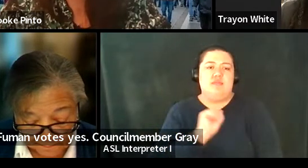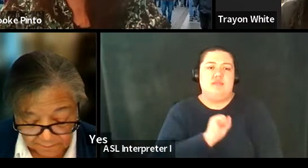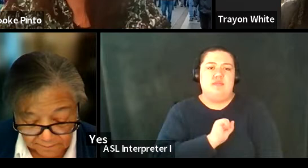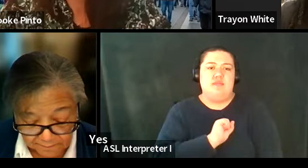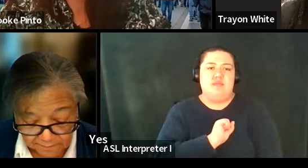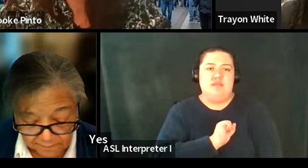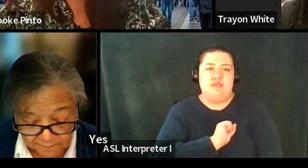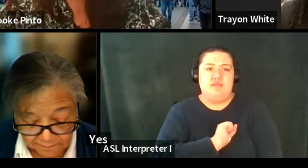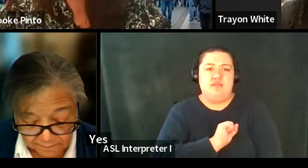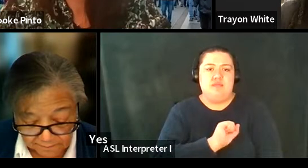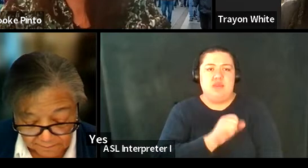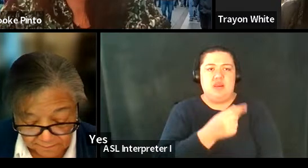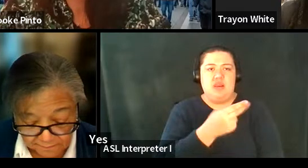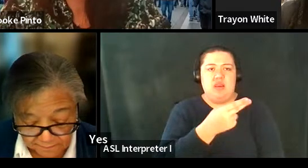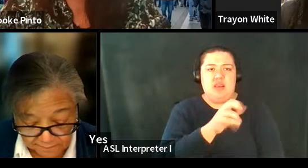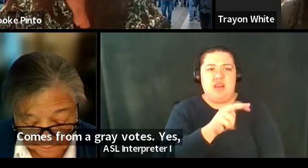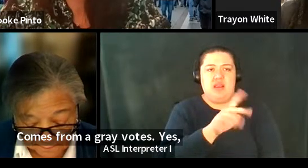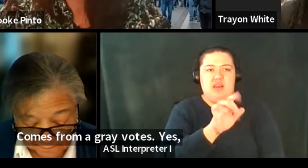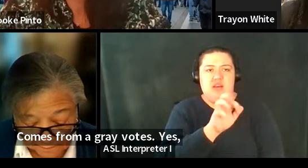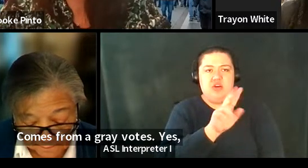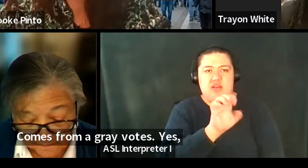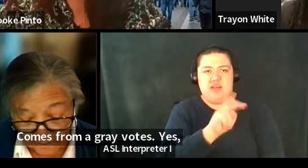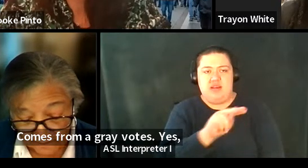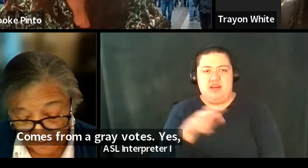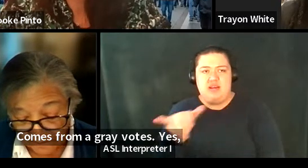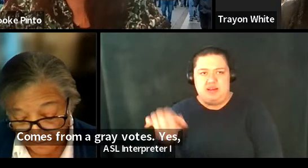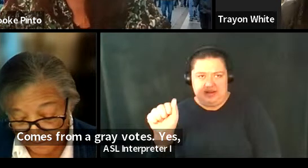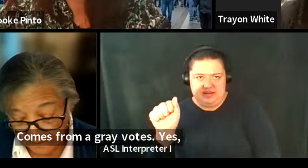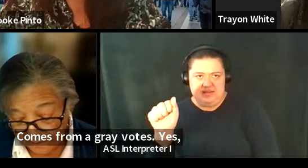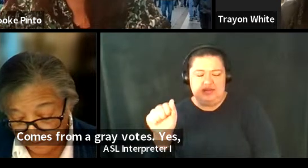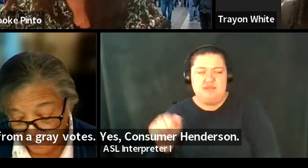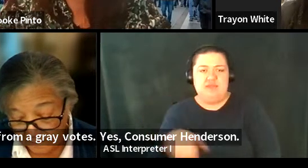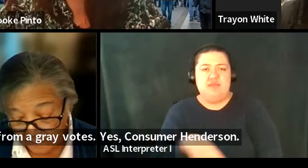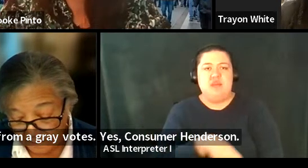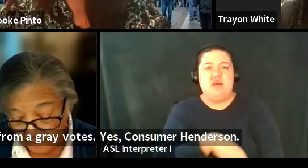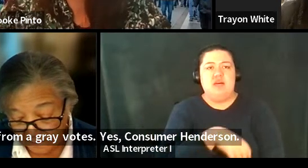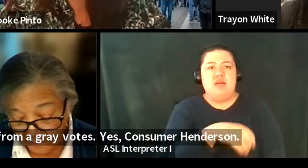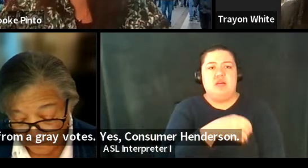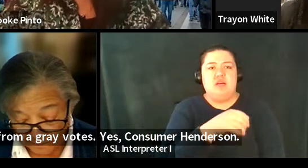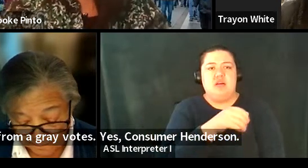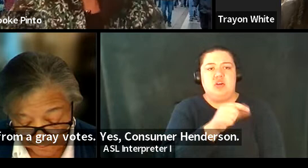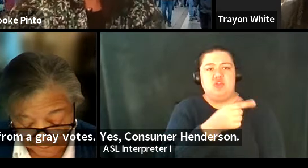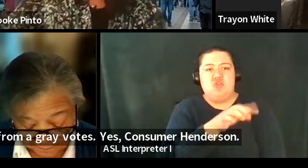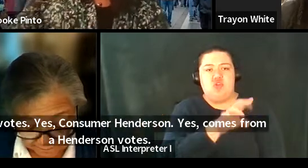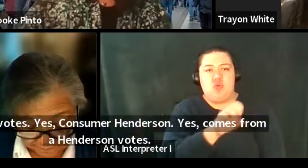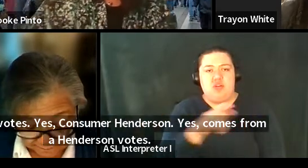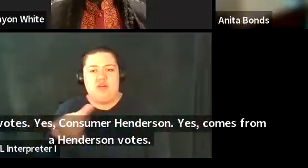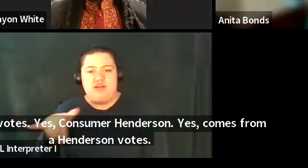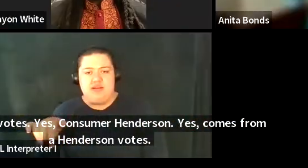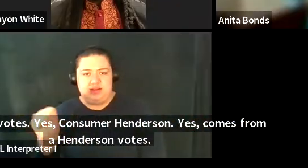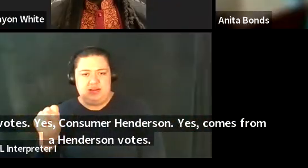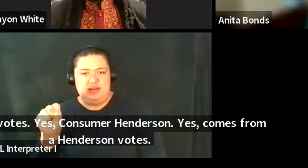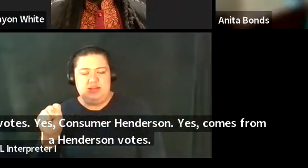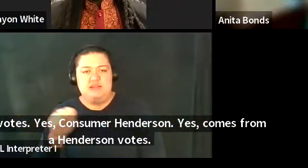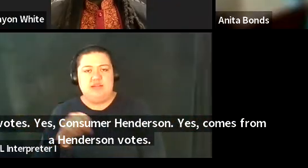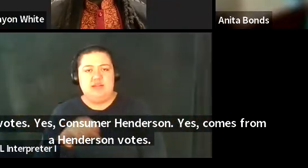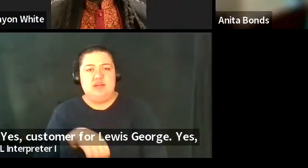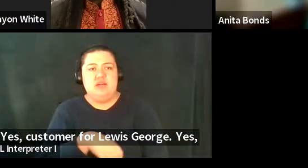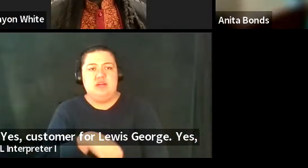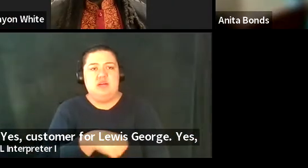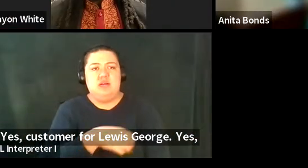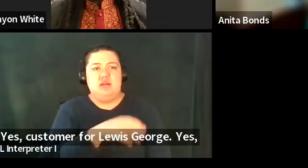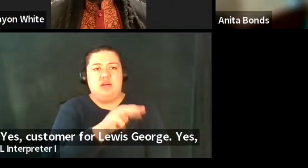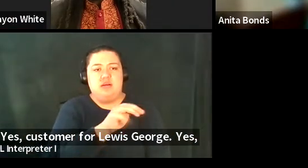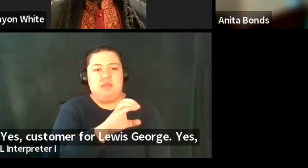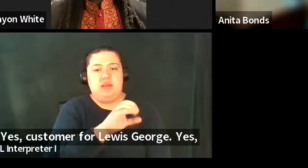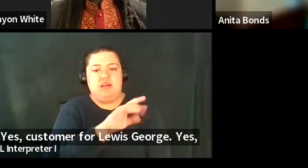Gray votes yes. Councilmember Henderson. Yes. Councilmember Henderson votes yes. Councilmember Lewis George. Yes. Councilmember Lewis George votes yes. Councilmember